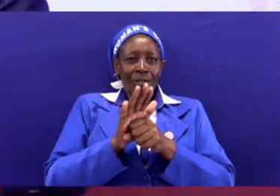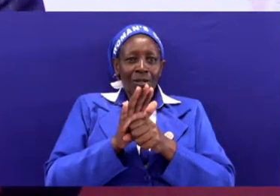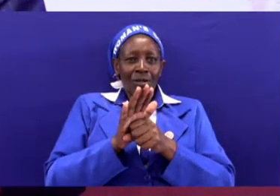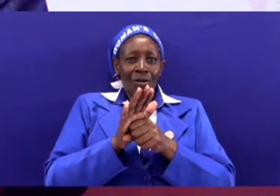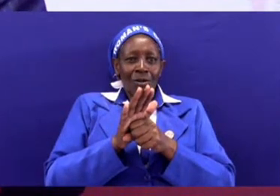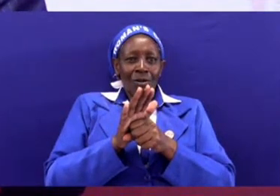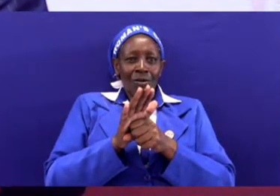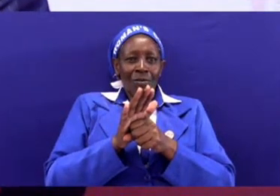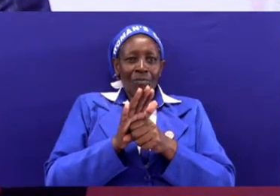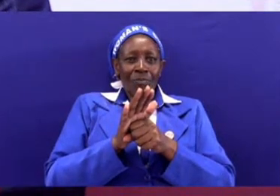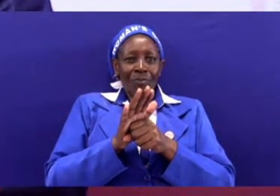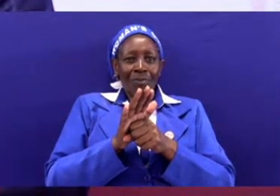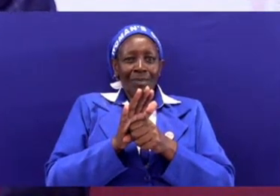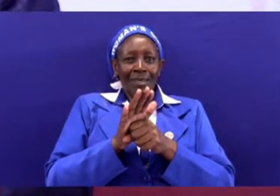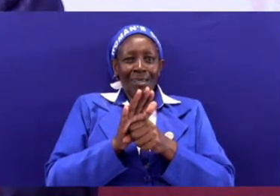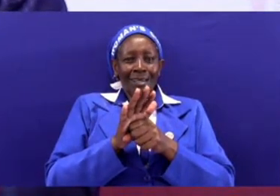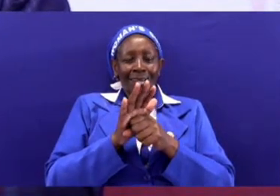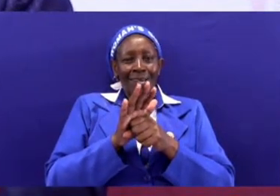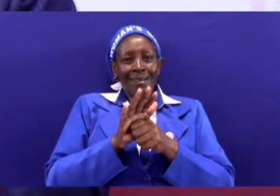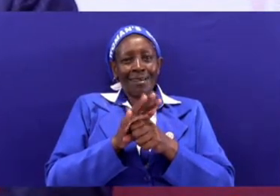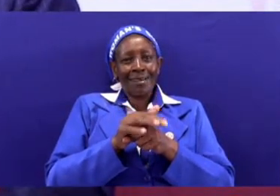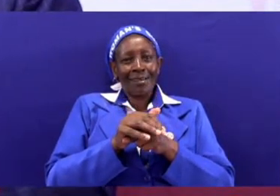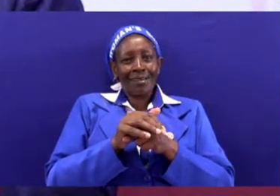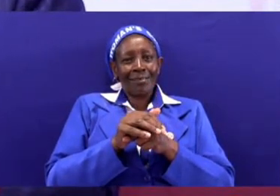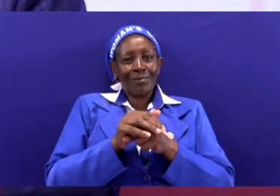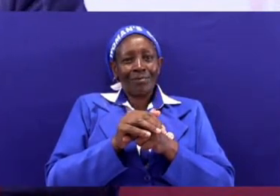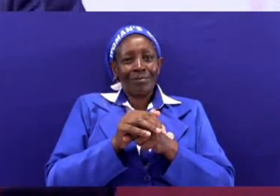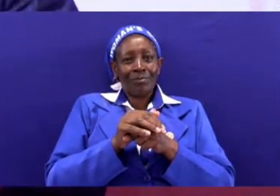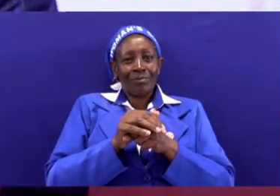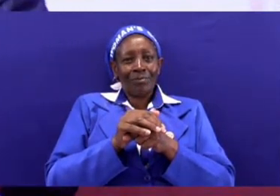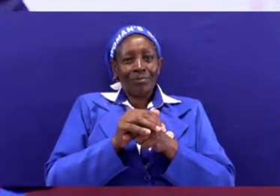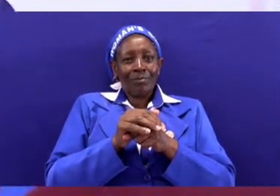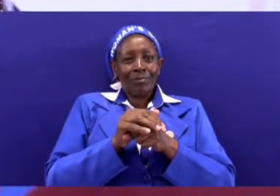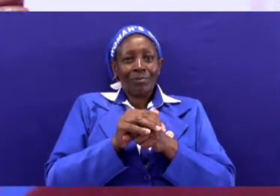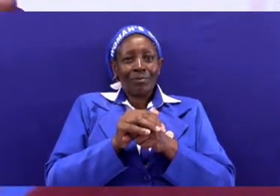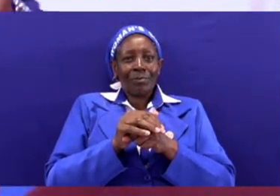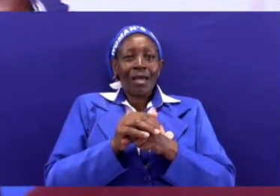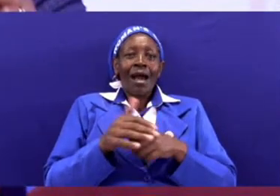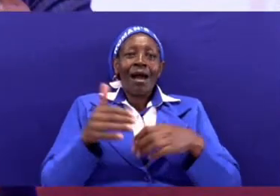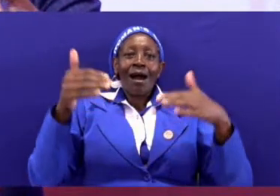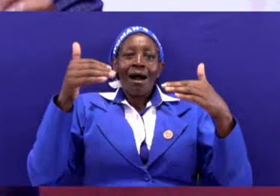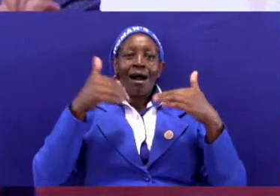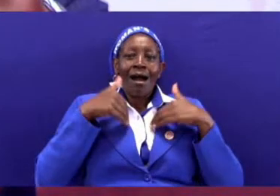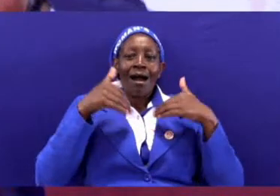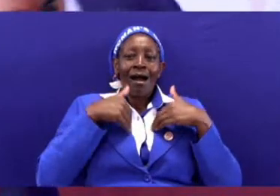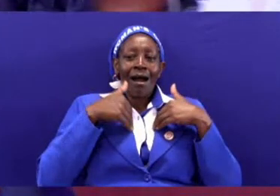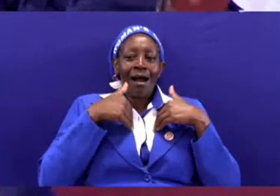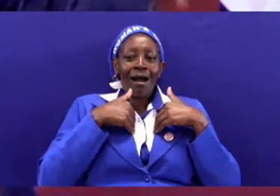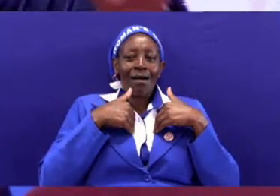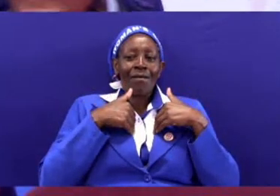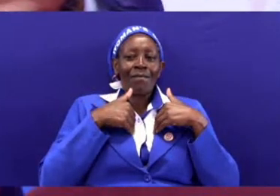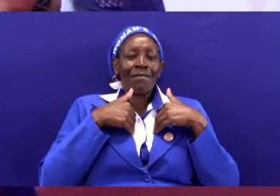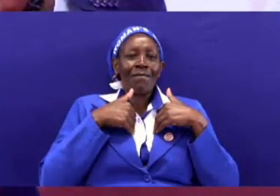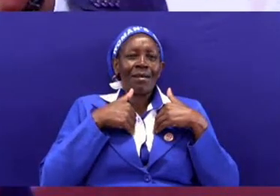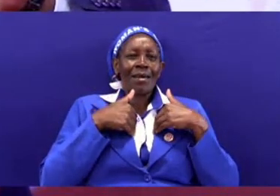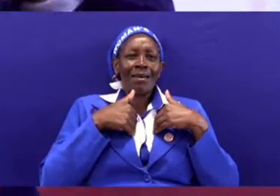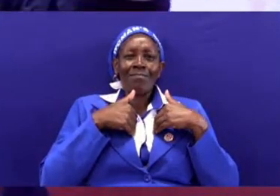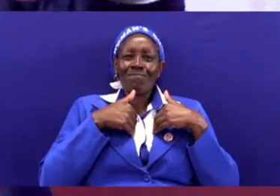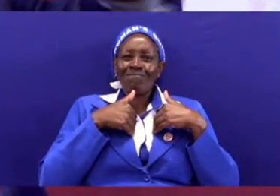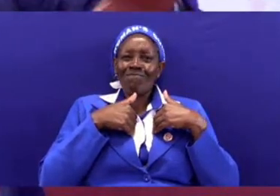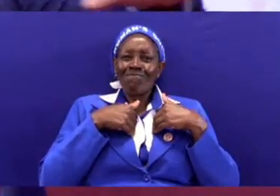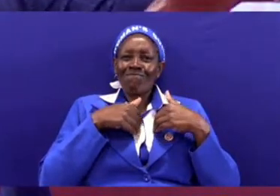of serving in sincerity and faithfulness? There is an emphasis here not to throw away